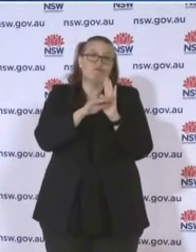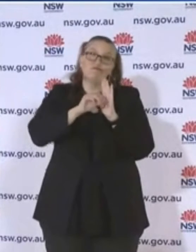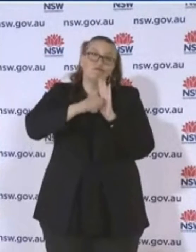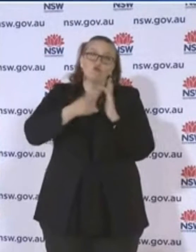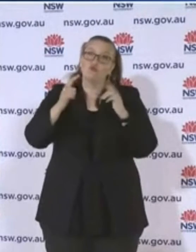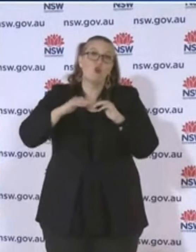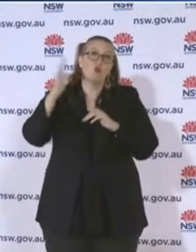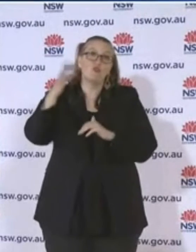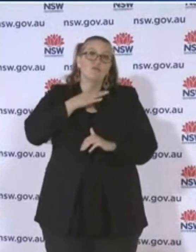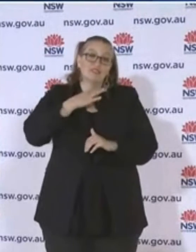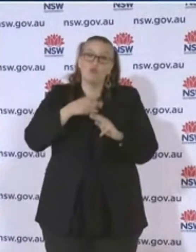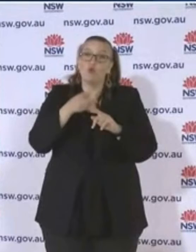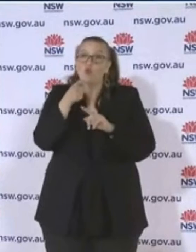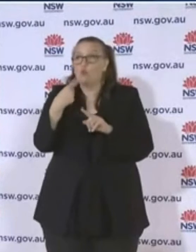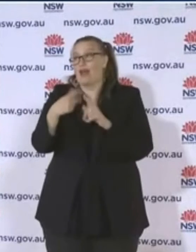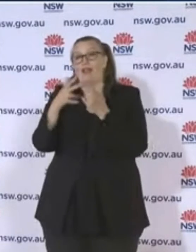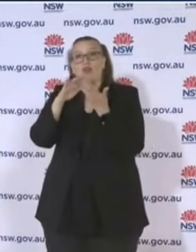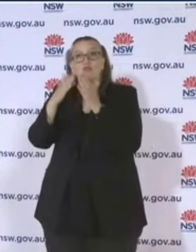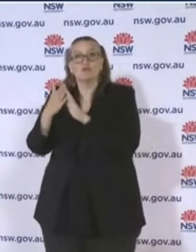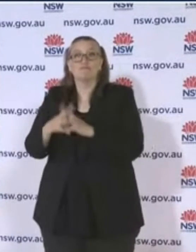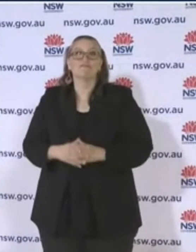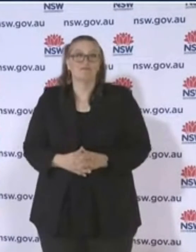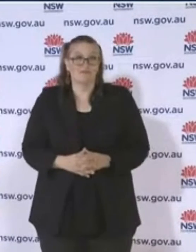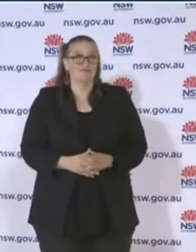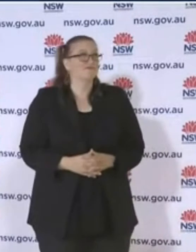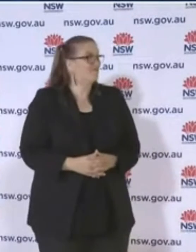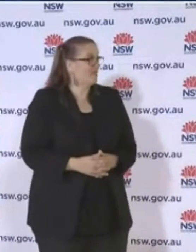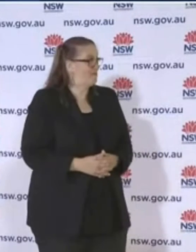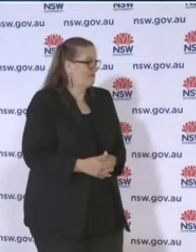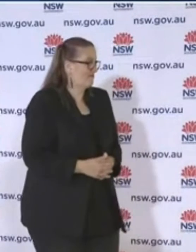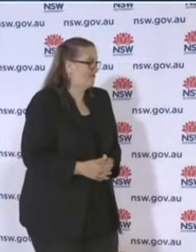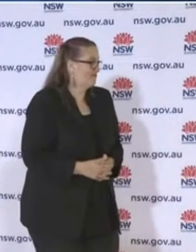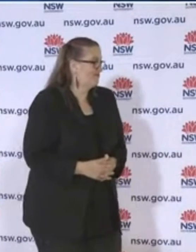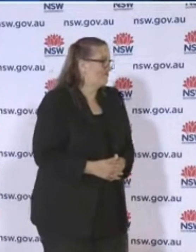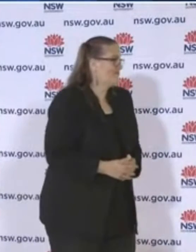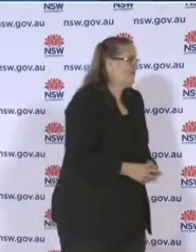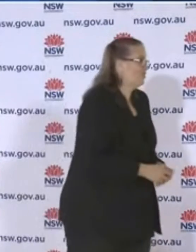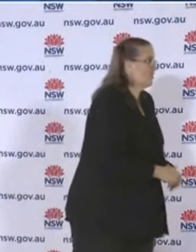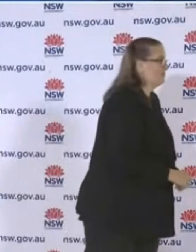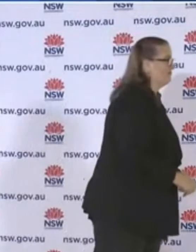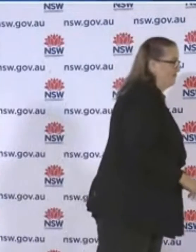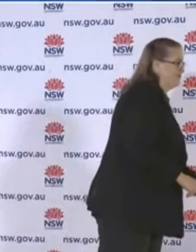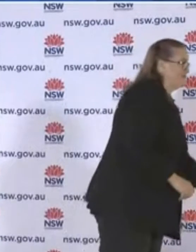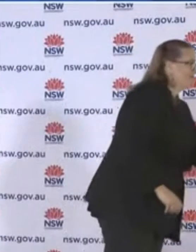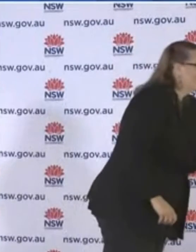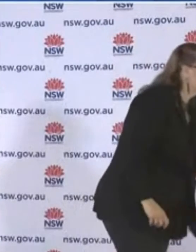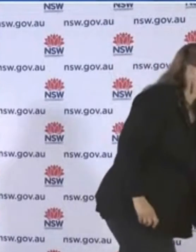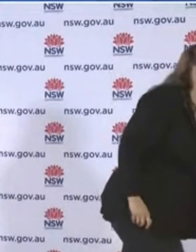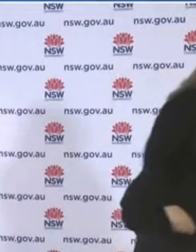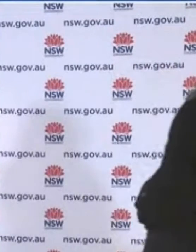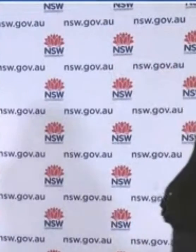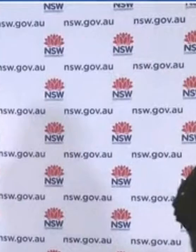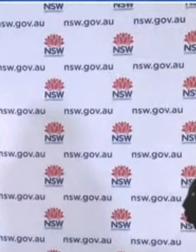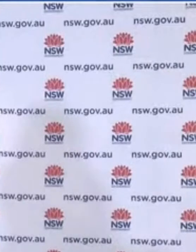dose vaccinations, there are other opportunities there as well. Can I ask about liability for employers? There is a degree of